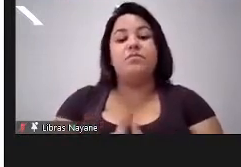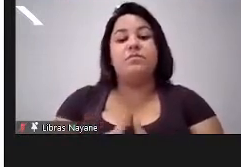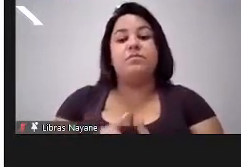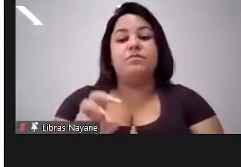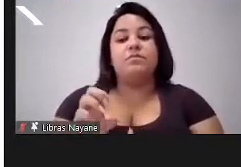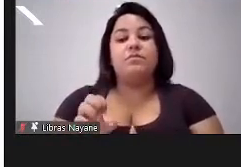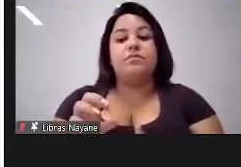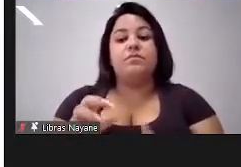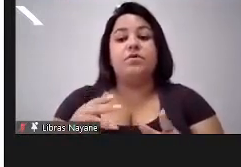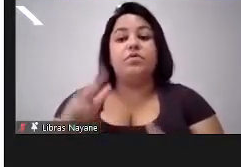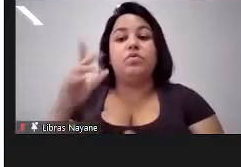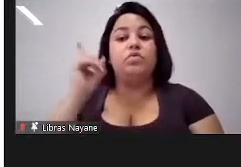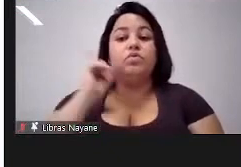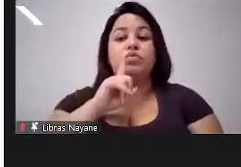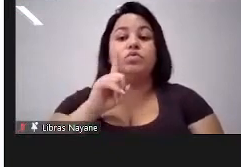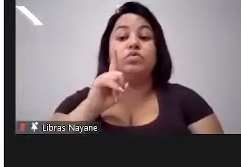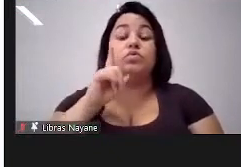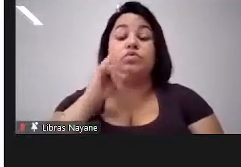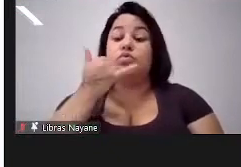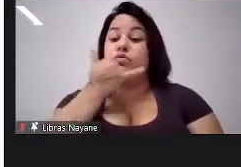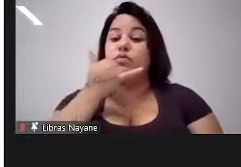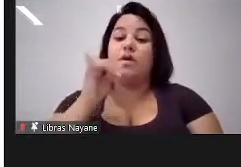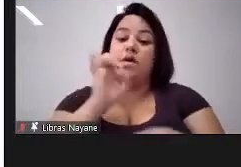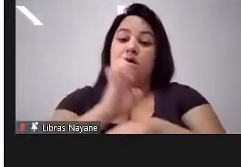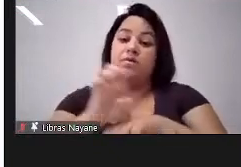actions throughout the country.